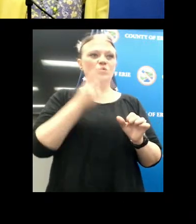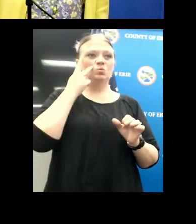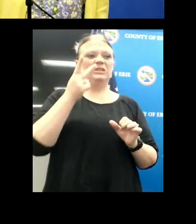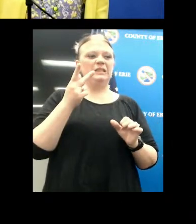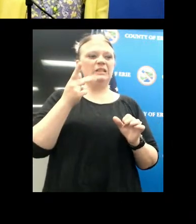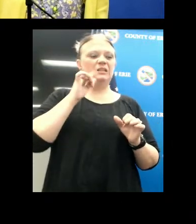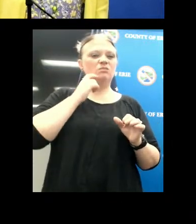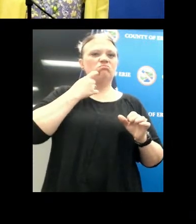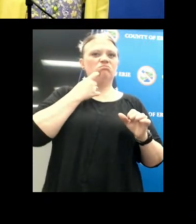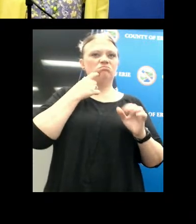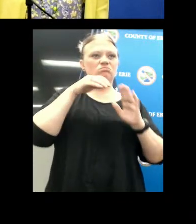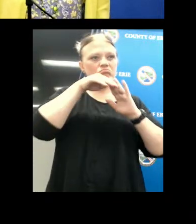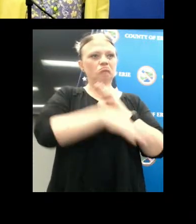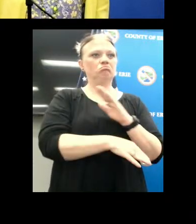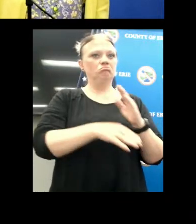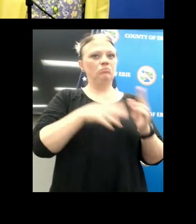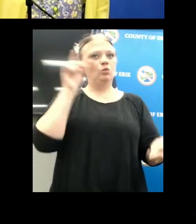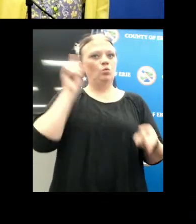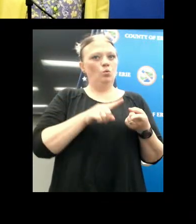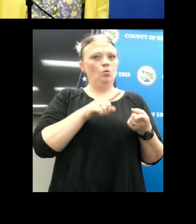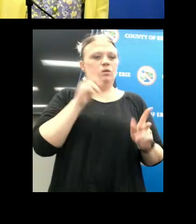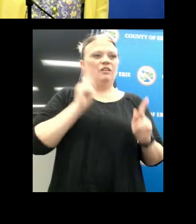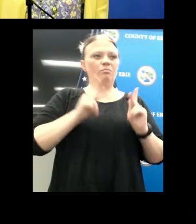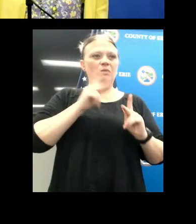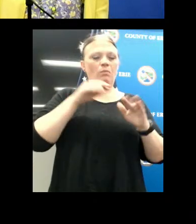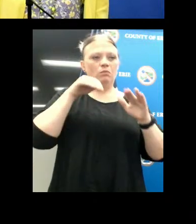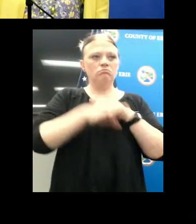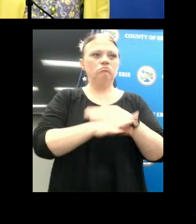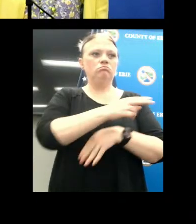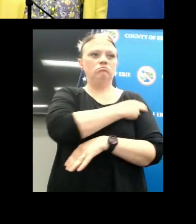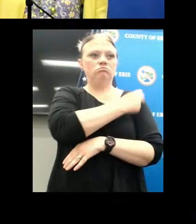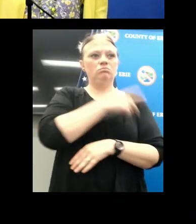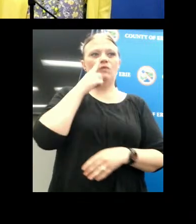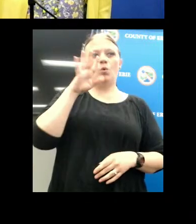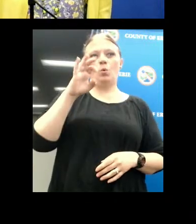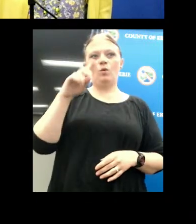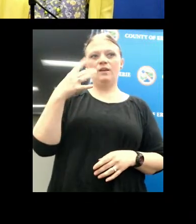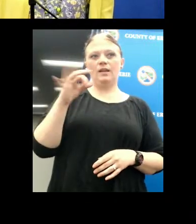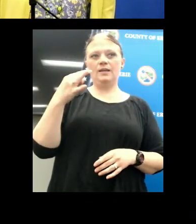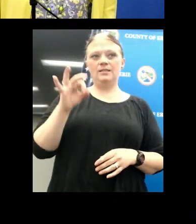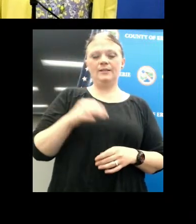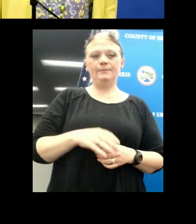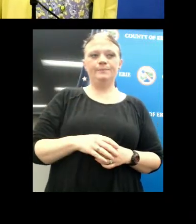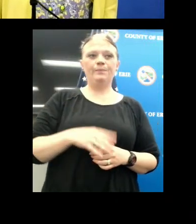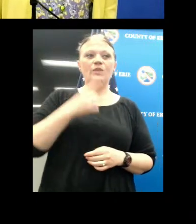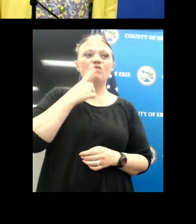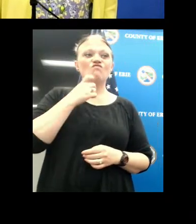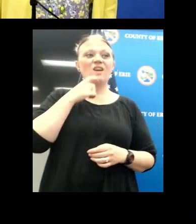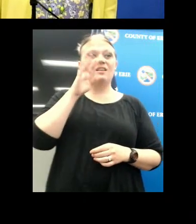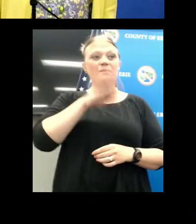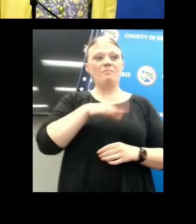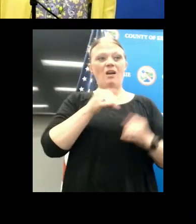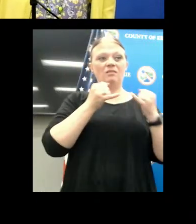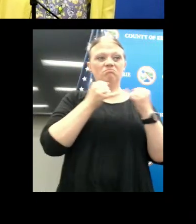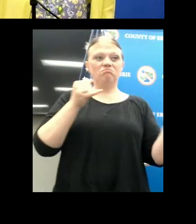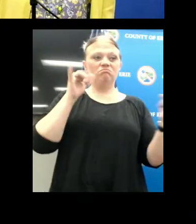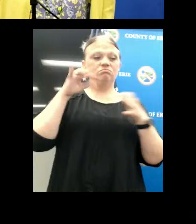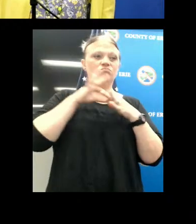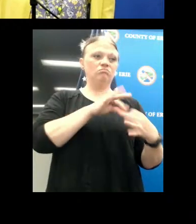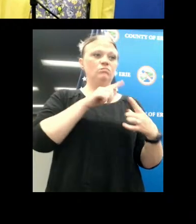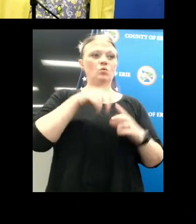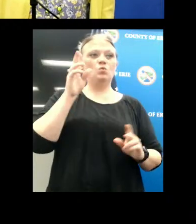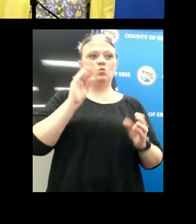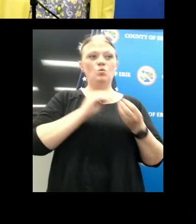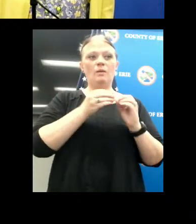significant decline in the number of patients admitted to our Erie County hospitals for COVID-19. The red bars corresponds to the number